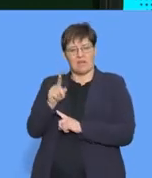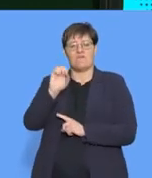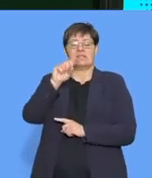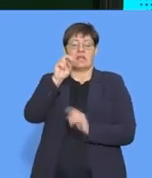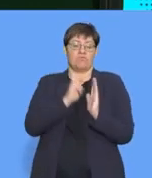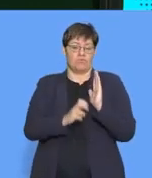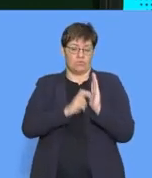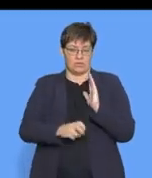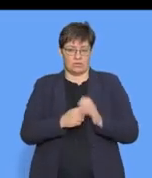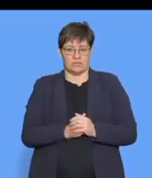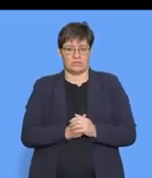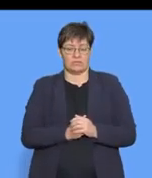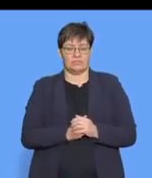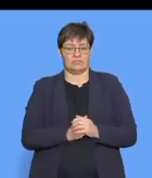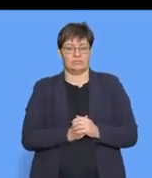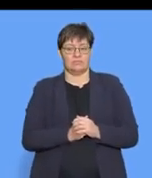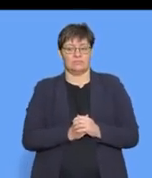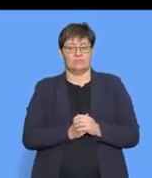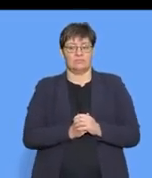rule.